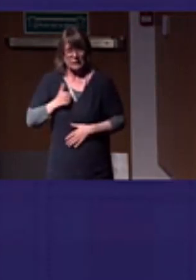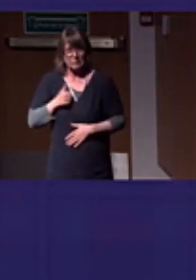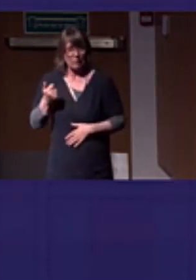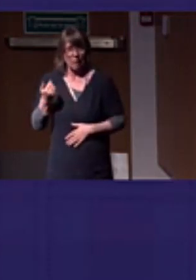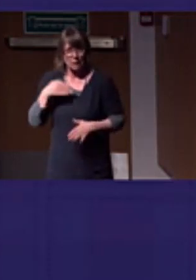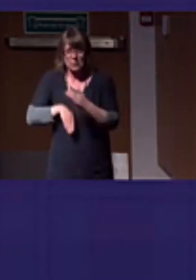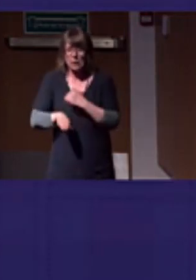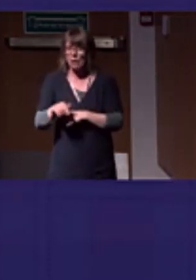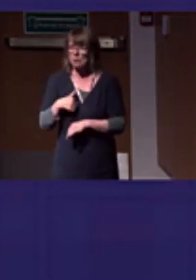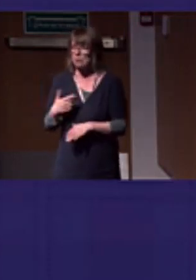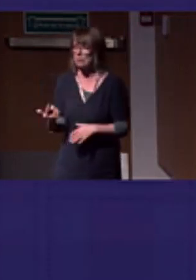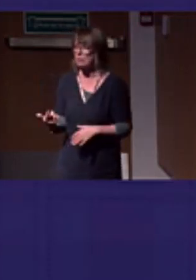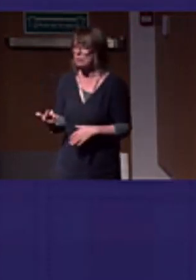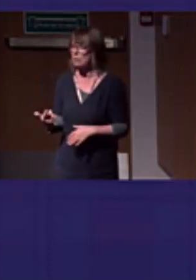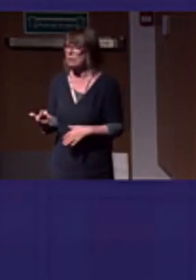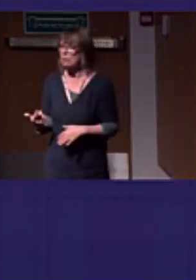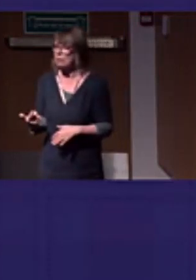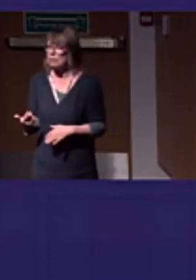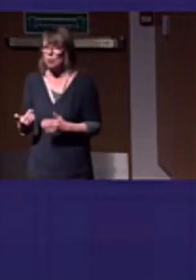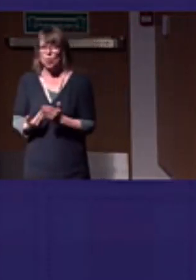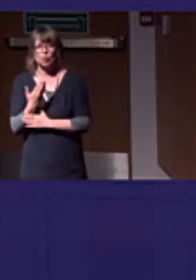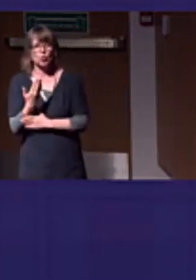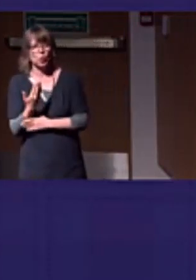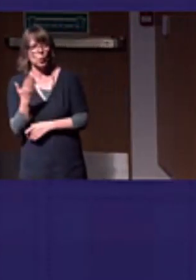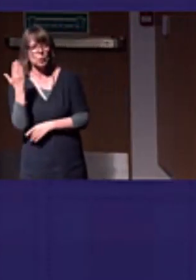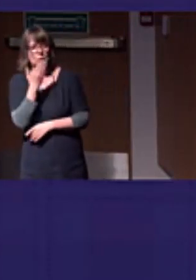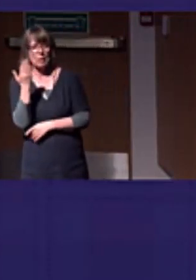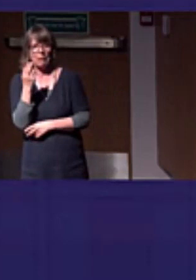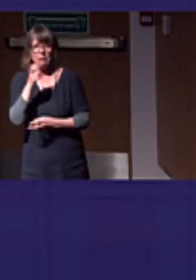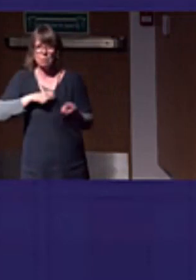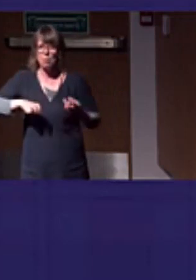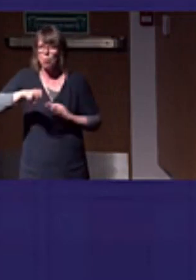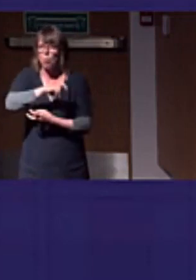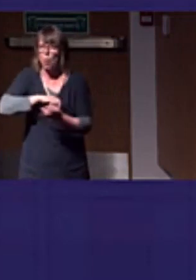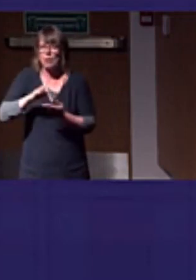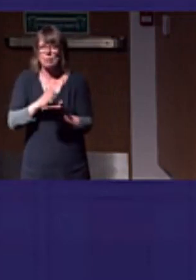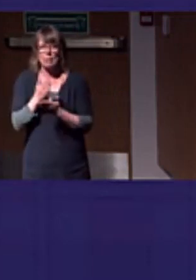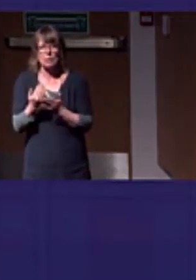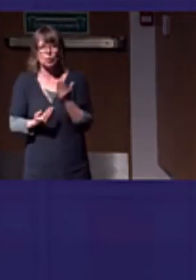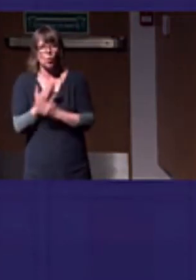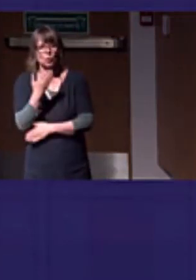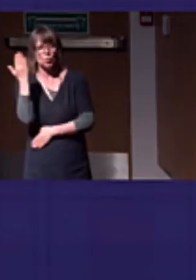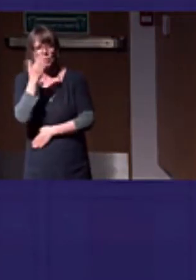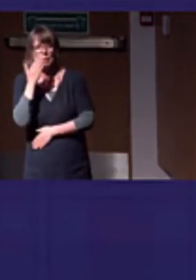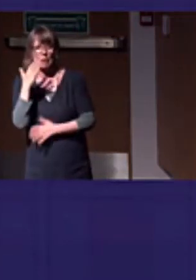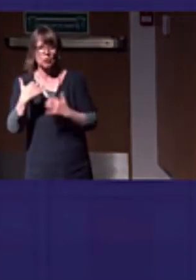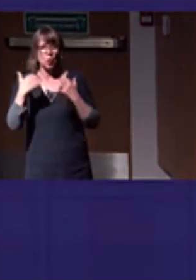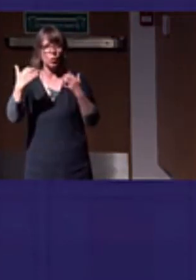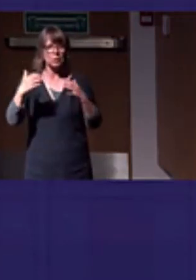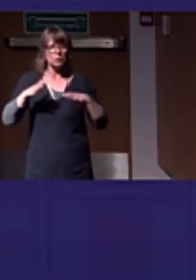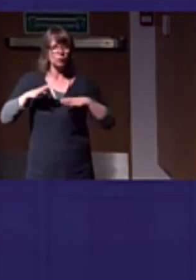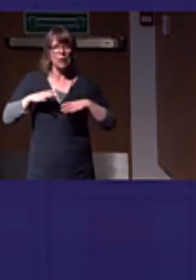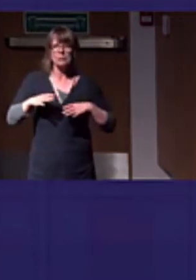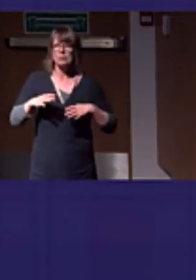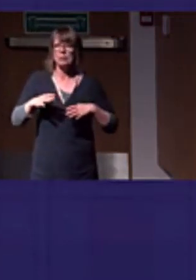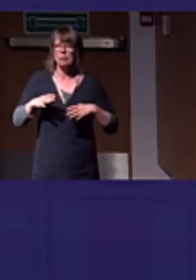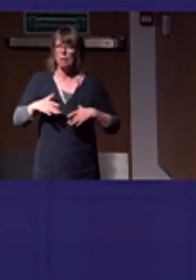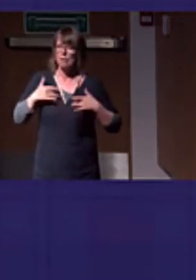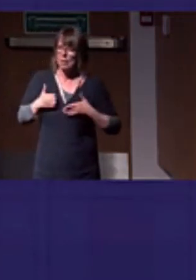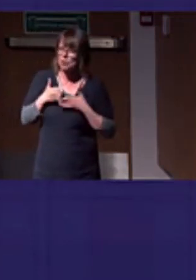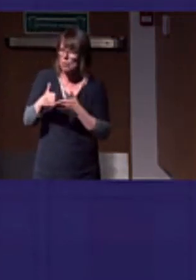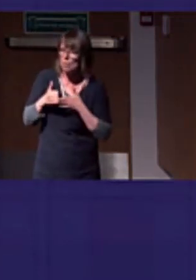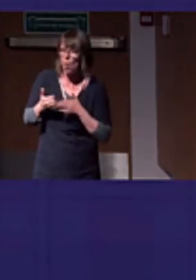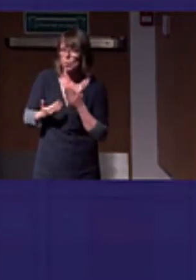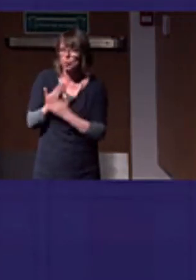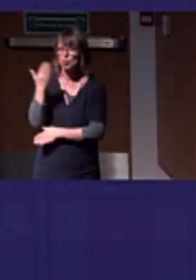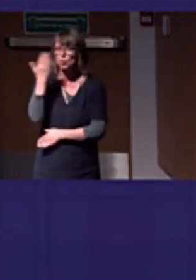fact that we have a new speakers track and everyone's walking around making sure the new speakers have an audience and making sure that they feel supported and loved